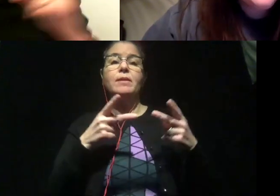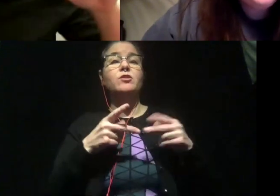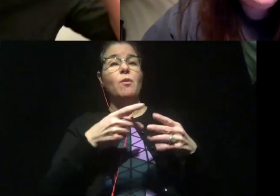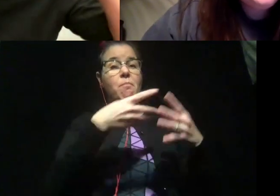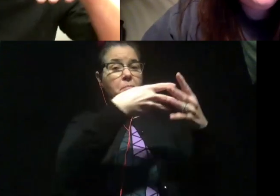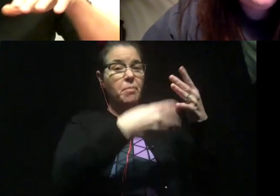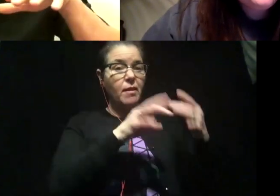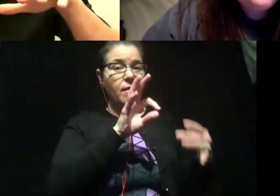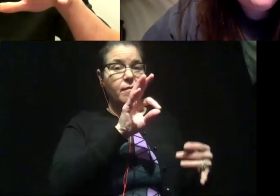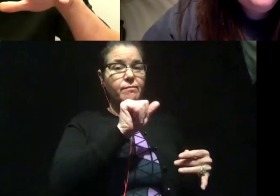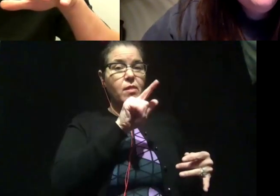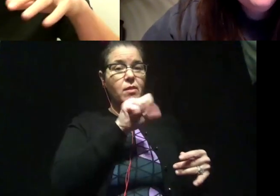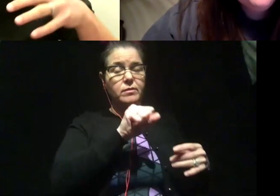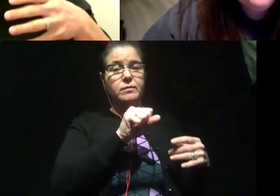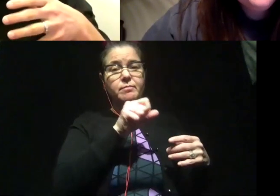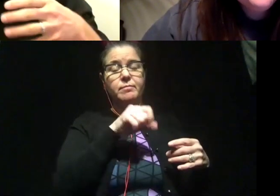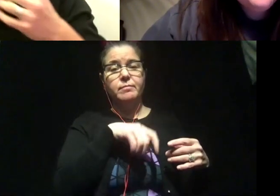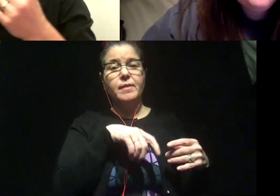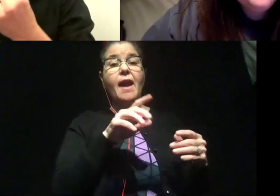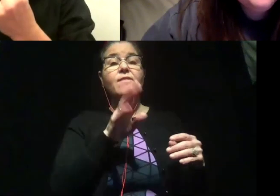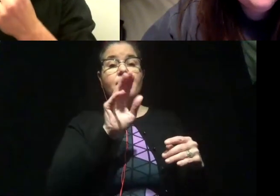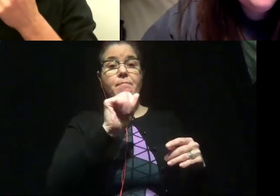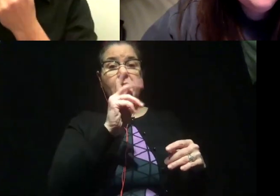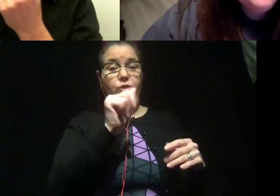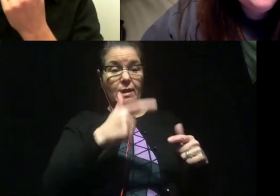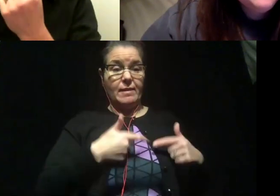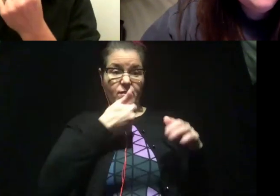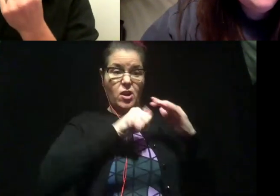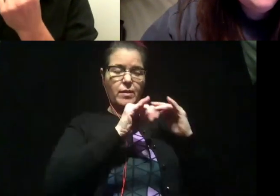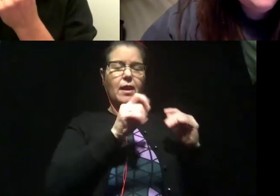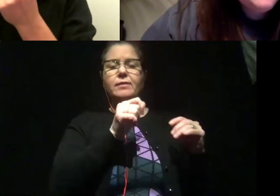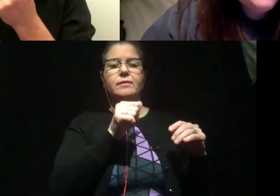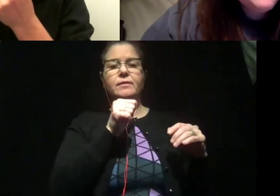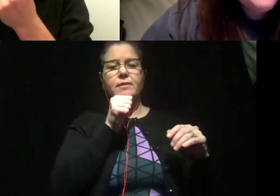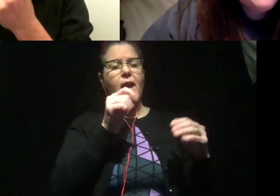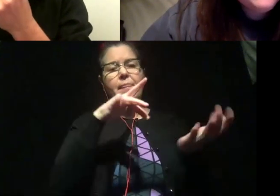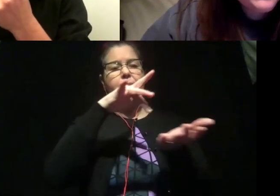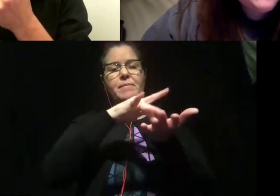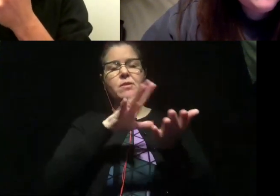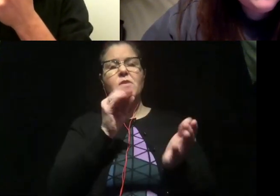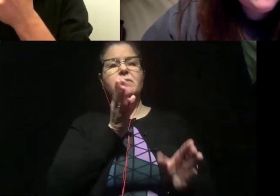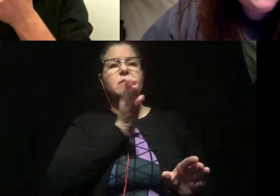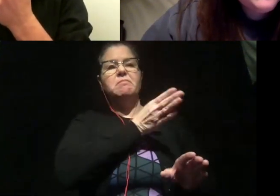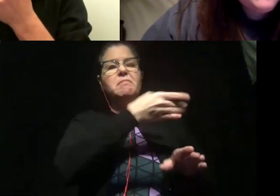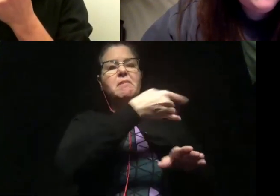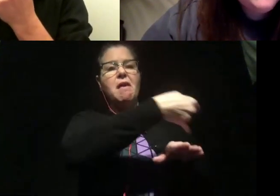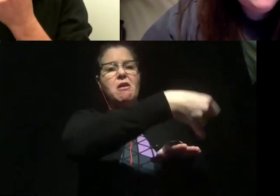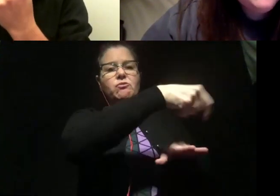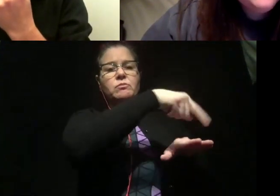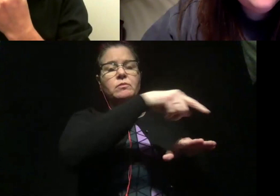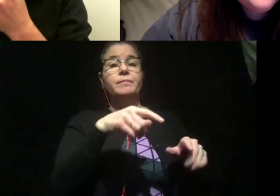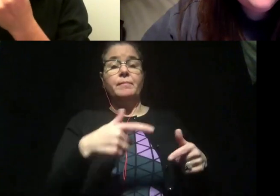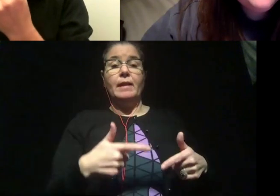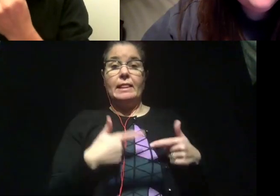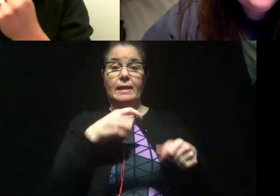where there's bacteria that live under the ice. It's not way in the middle of the ice sheet, but it's near the edge, but there's bacteria that live in